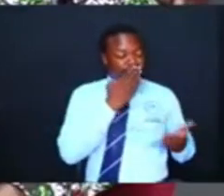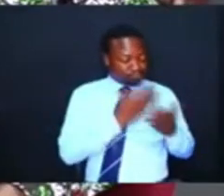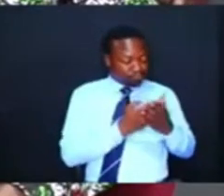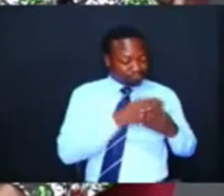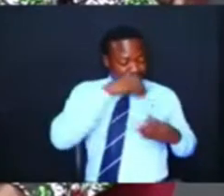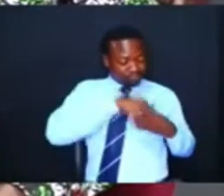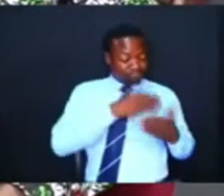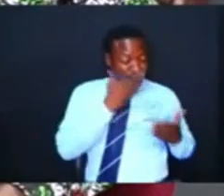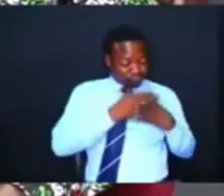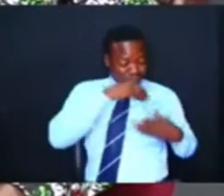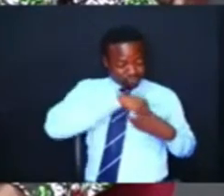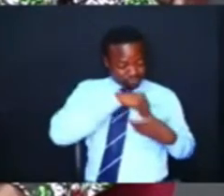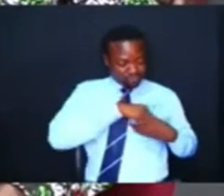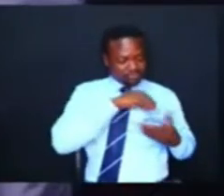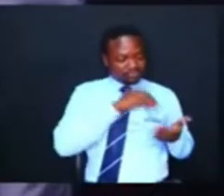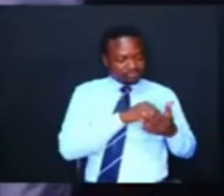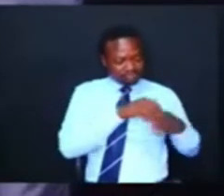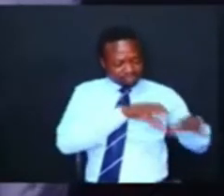Yes.